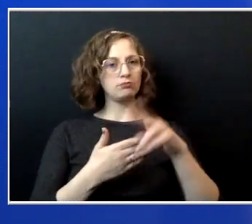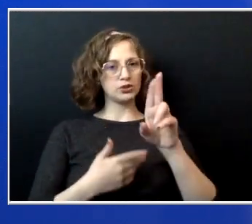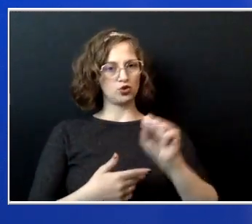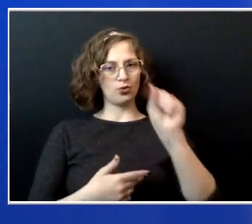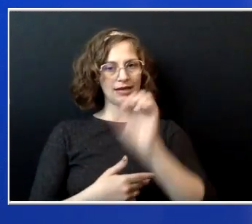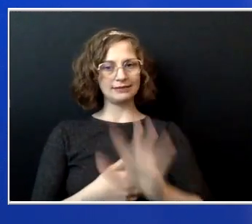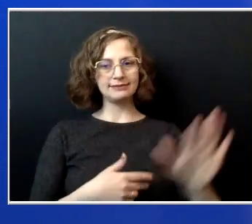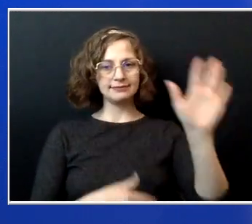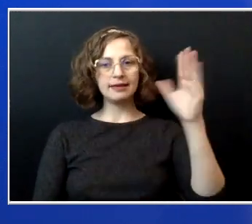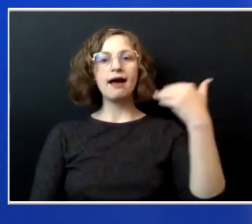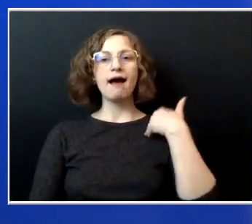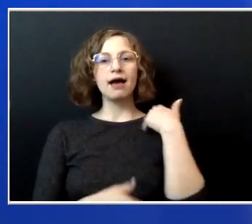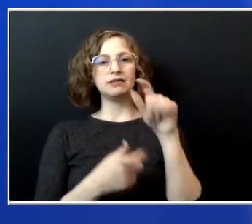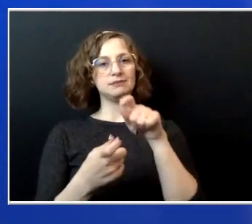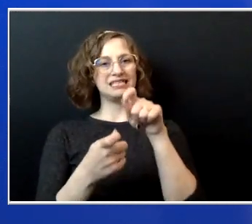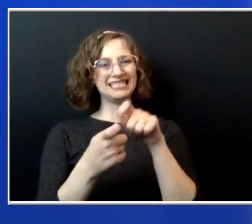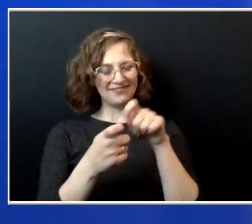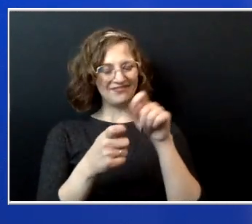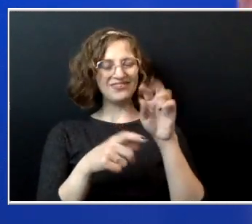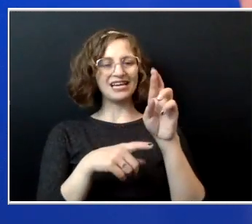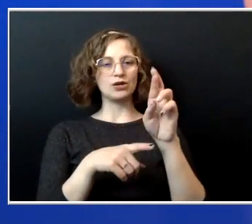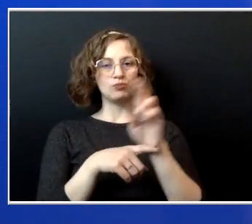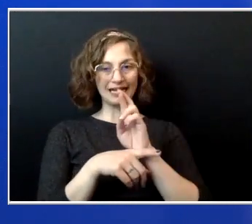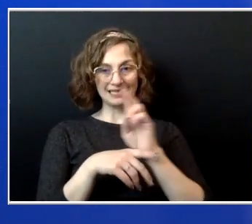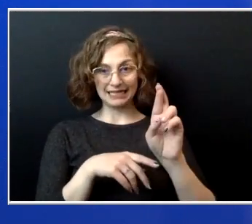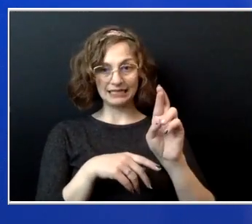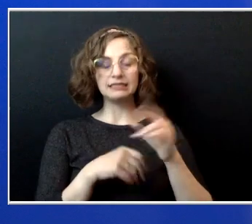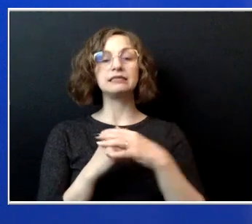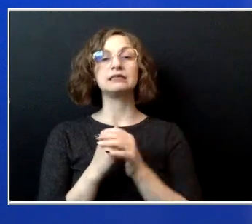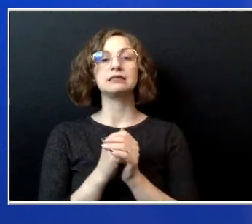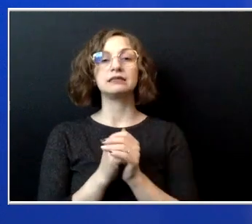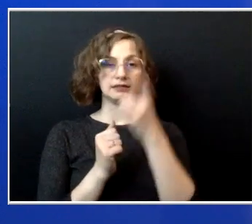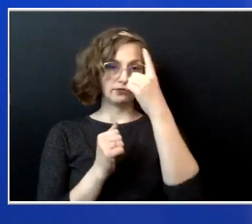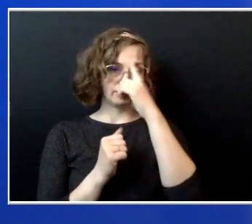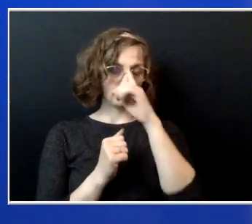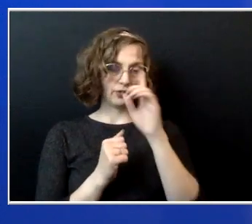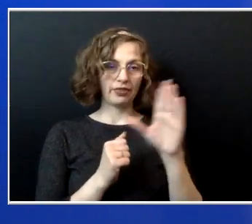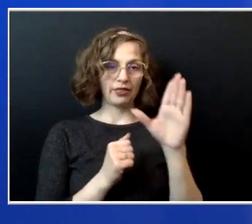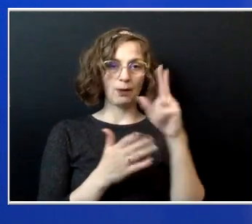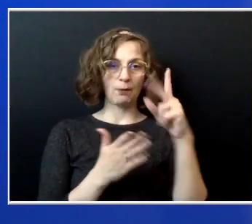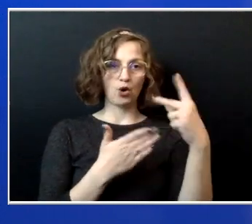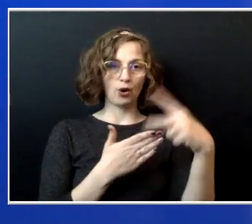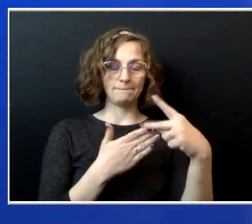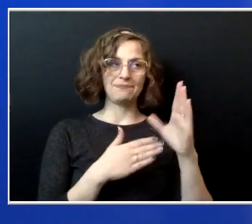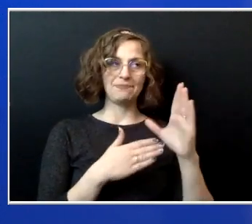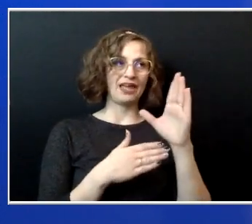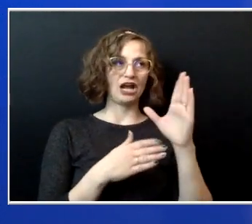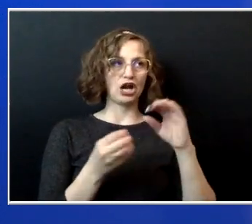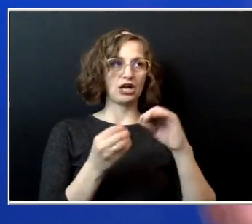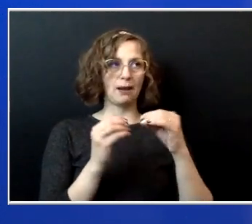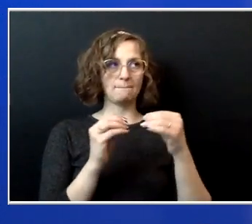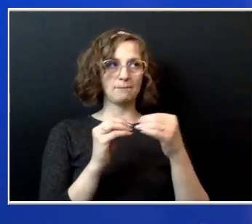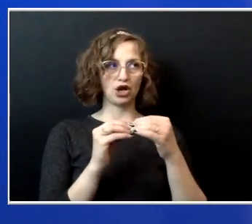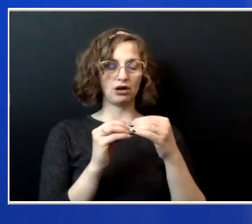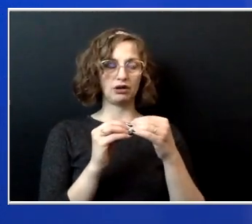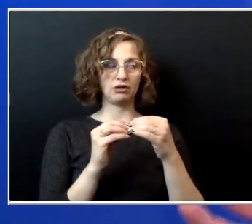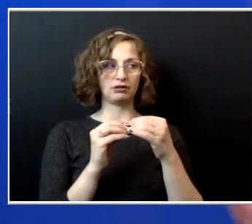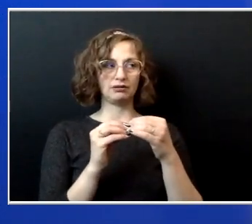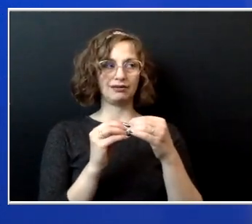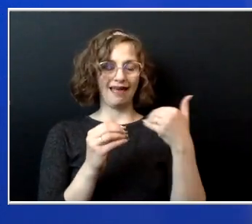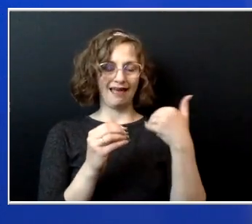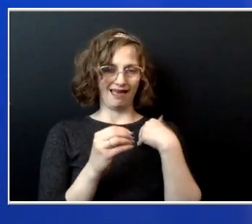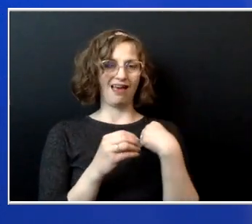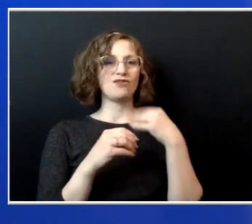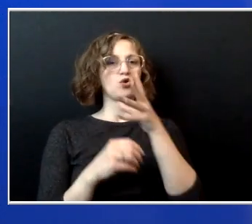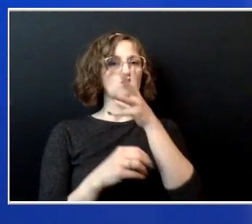specific resident to their program, has a different residency number that is a rural program. So they spent 50% of their